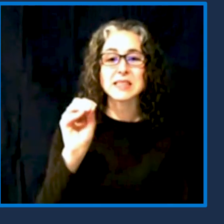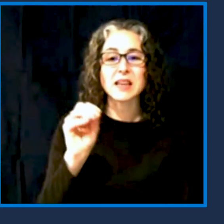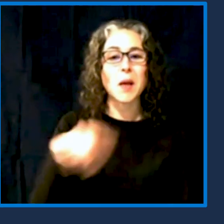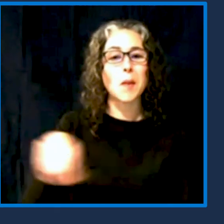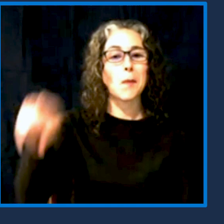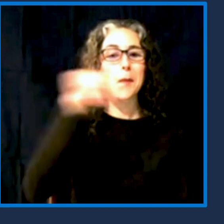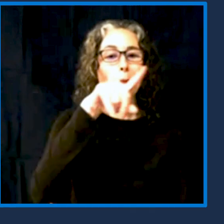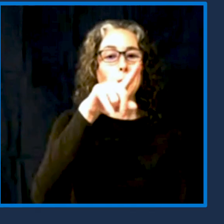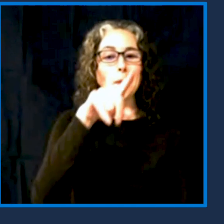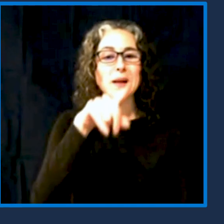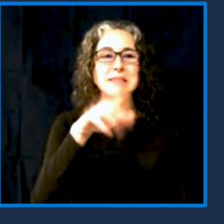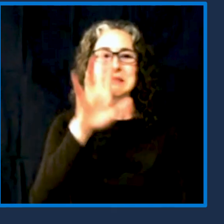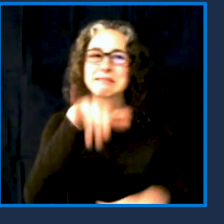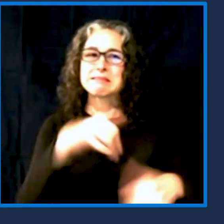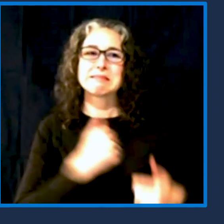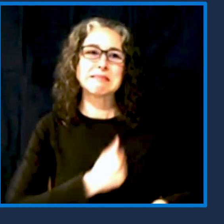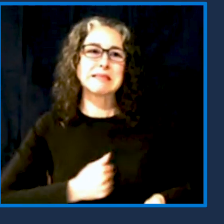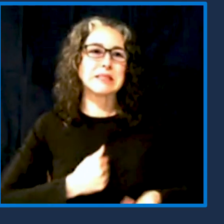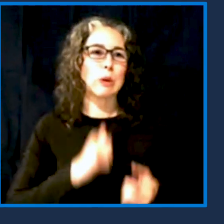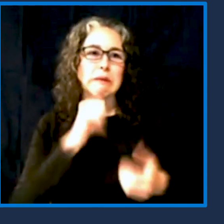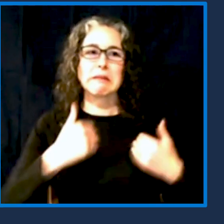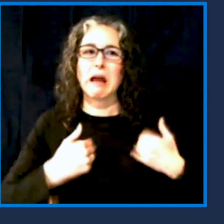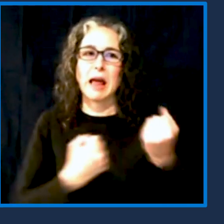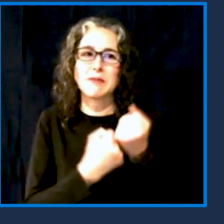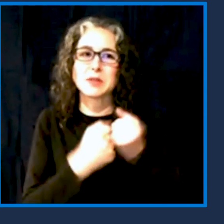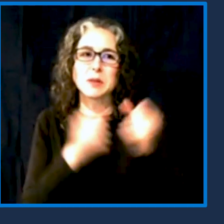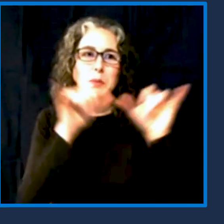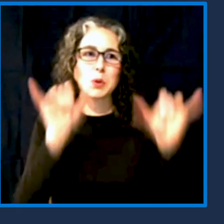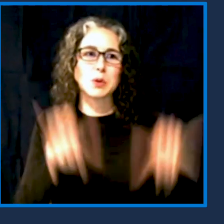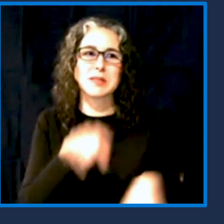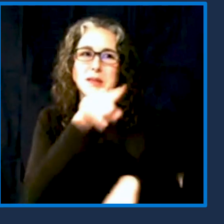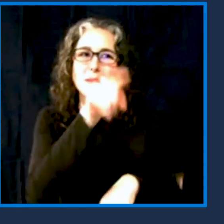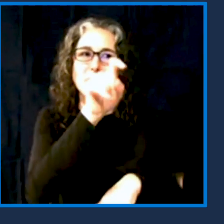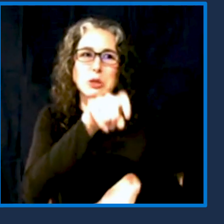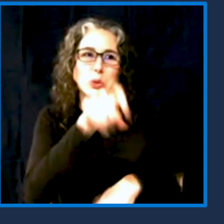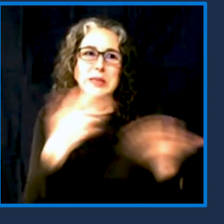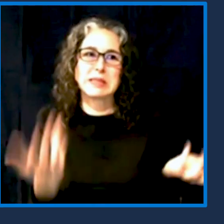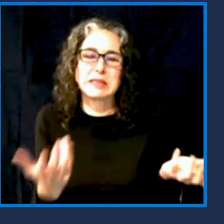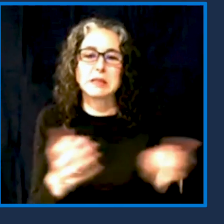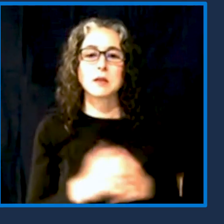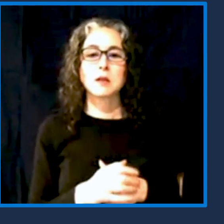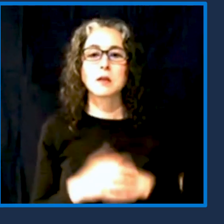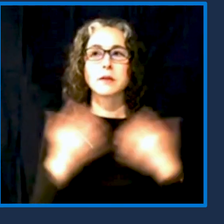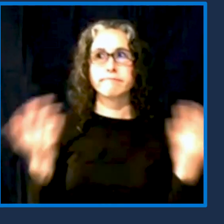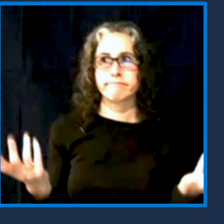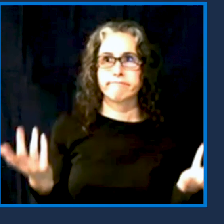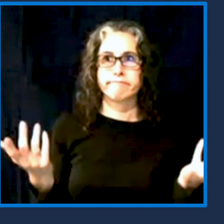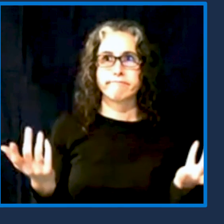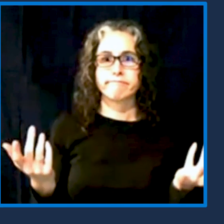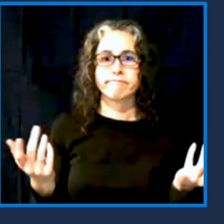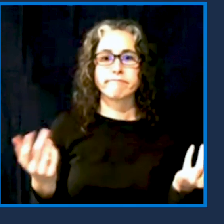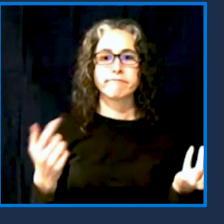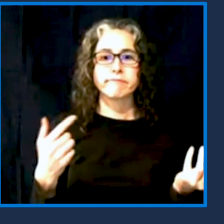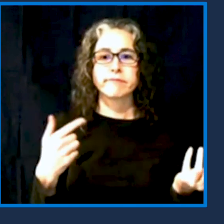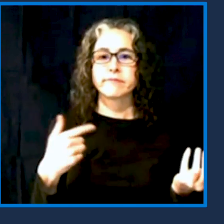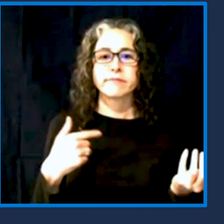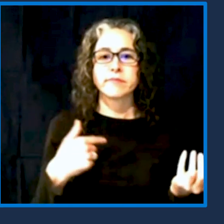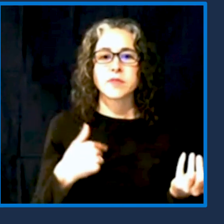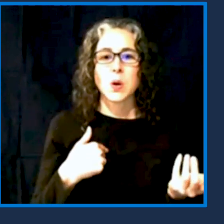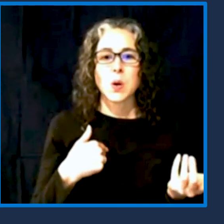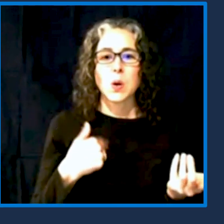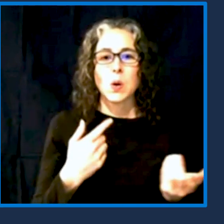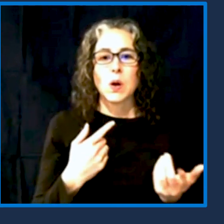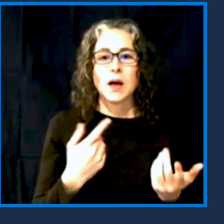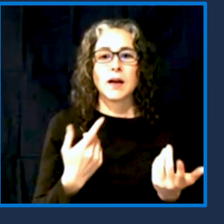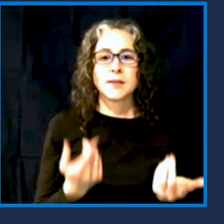have the support system for the accommodation which you are asking. So I was in this exclusive STEM hackathon at the